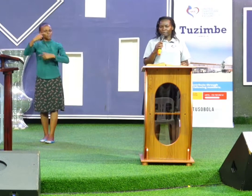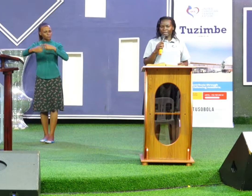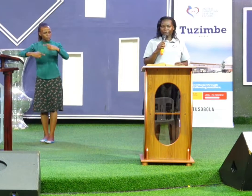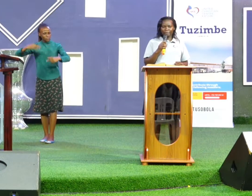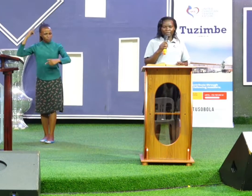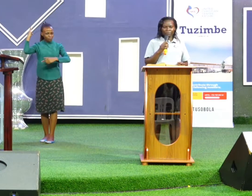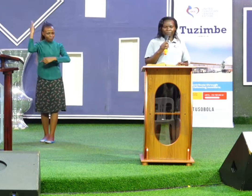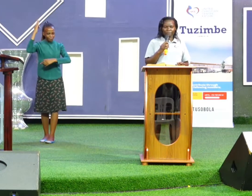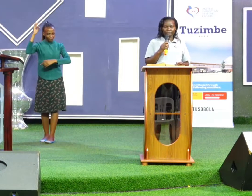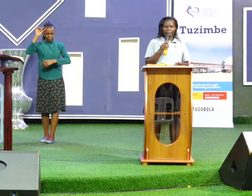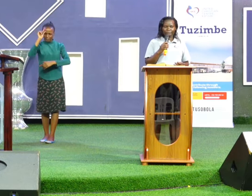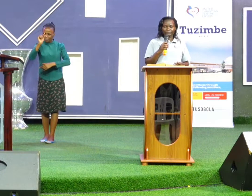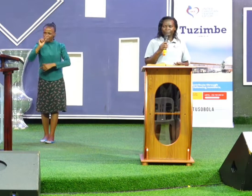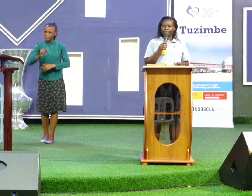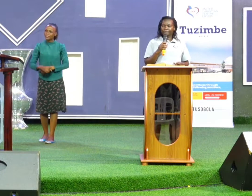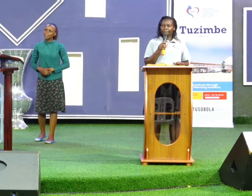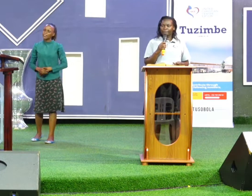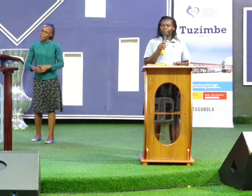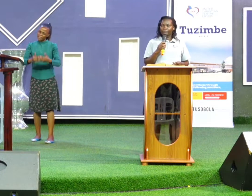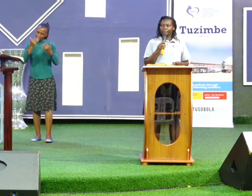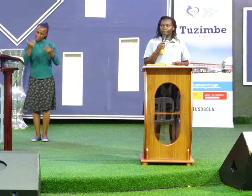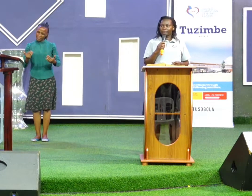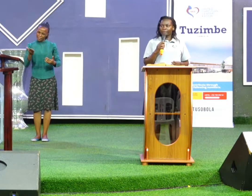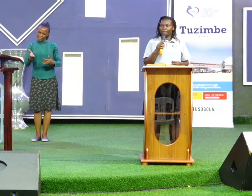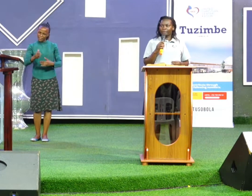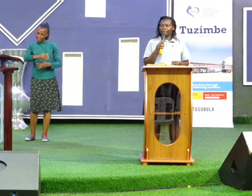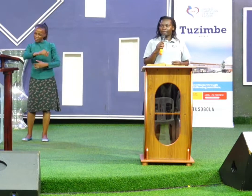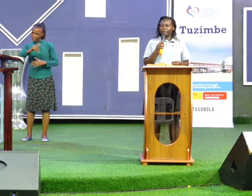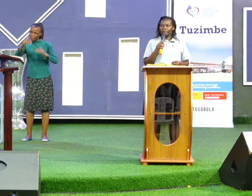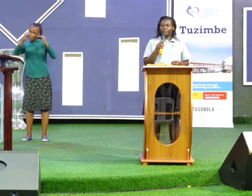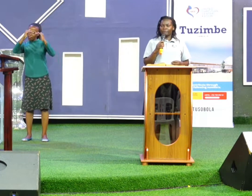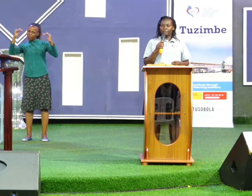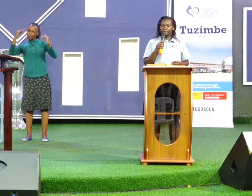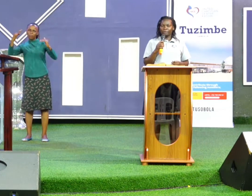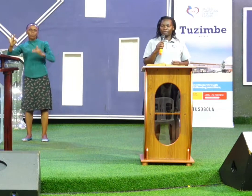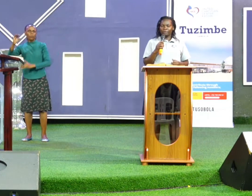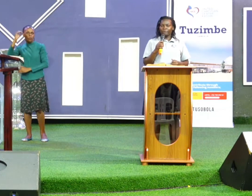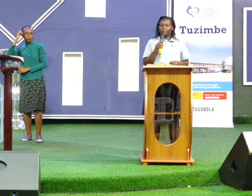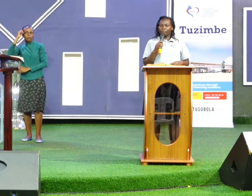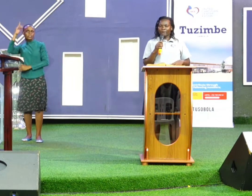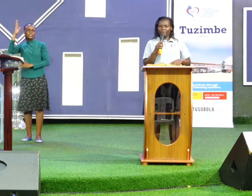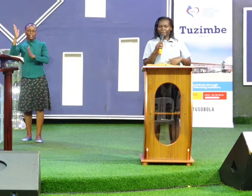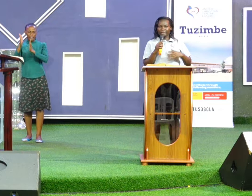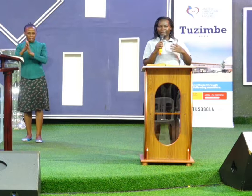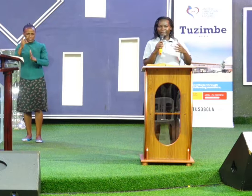forward. Now there is this other level of perception and sight that we need also to think